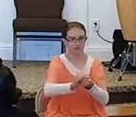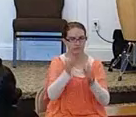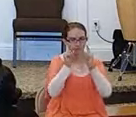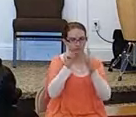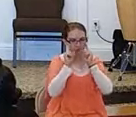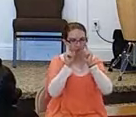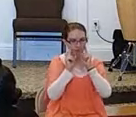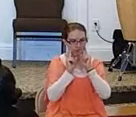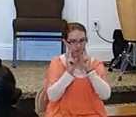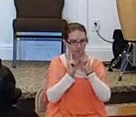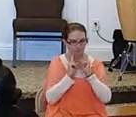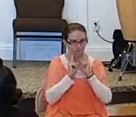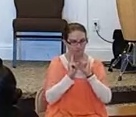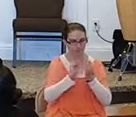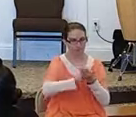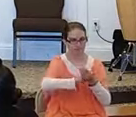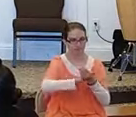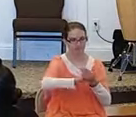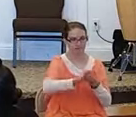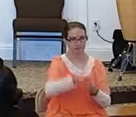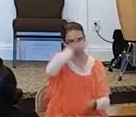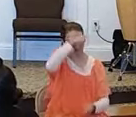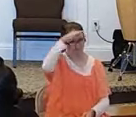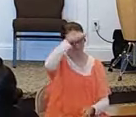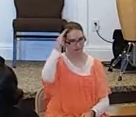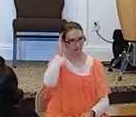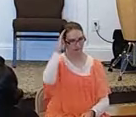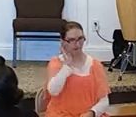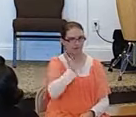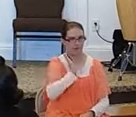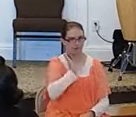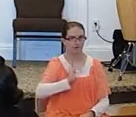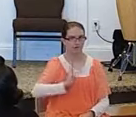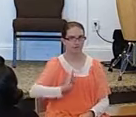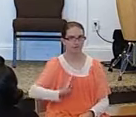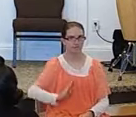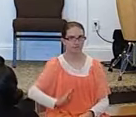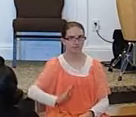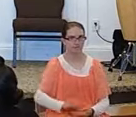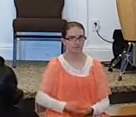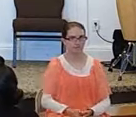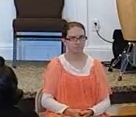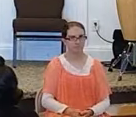tears and dried them with her hair.